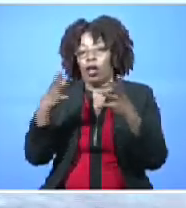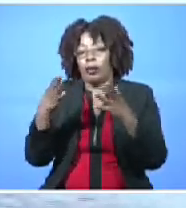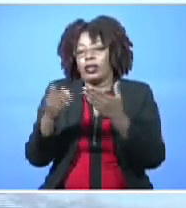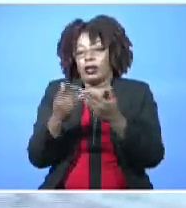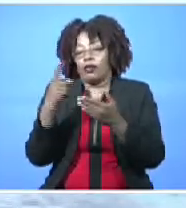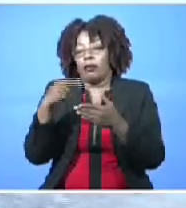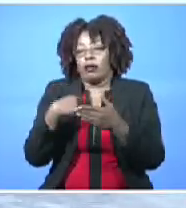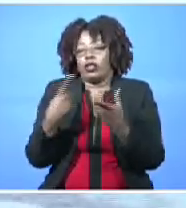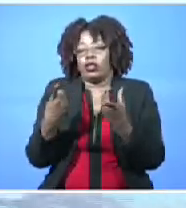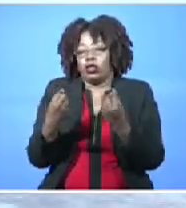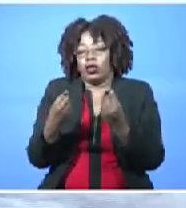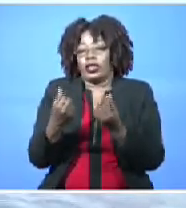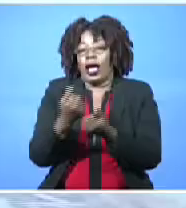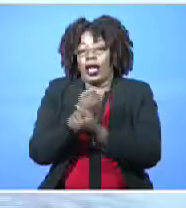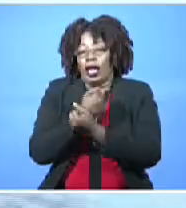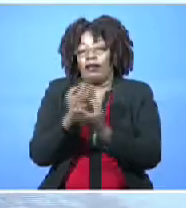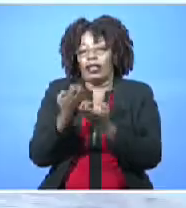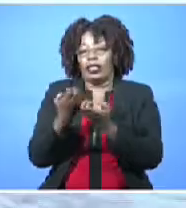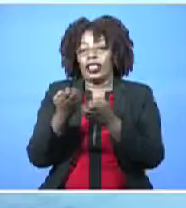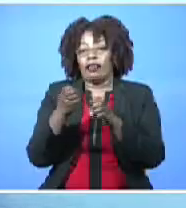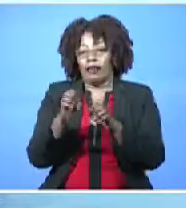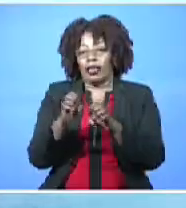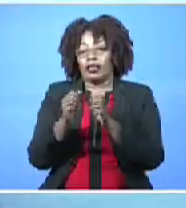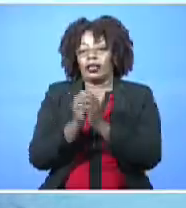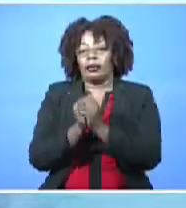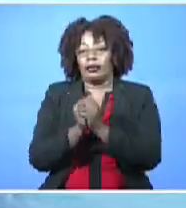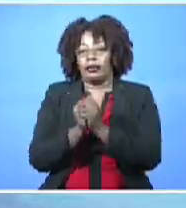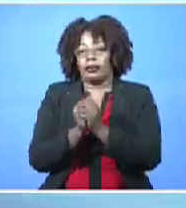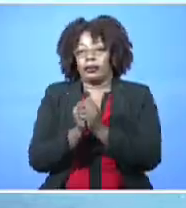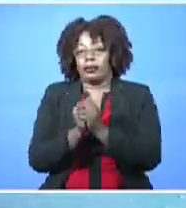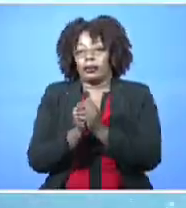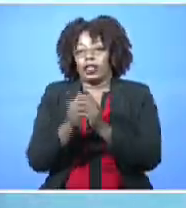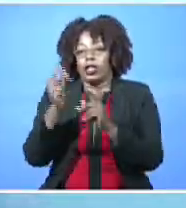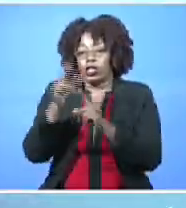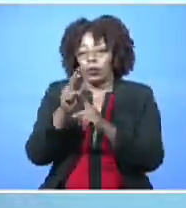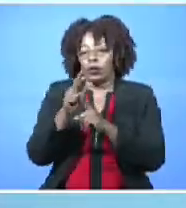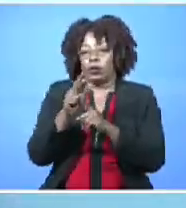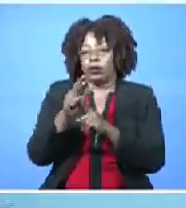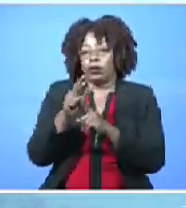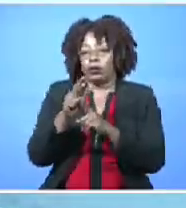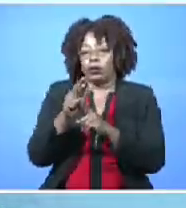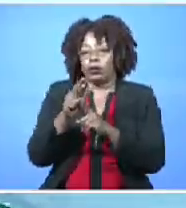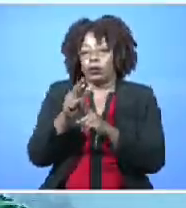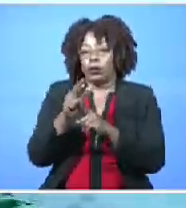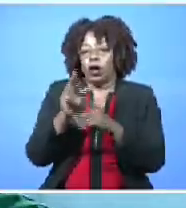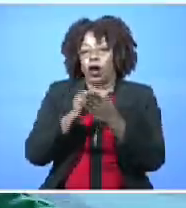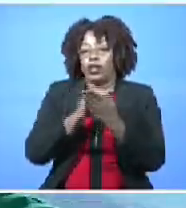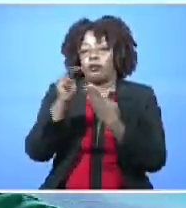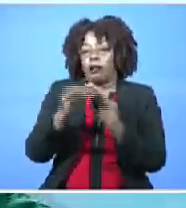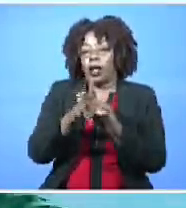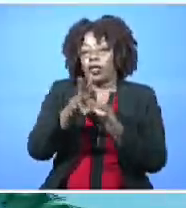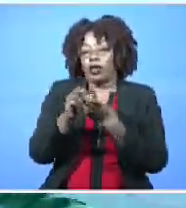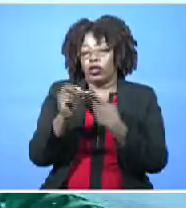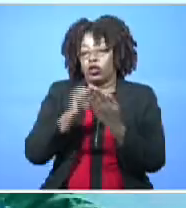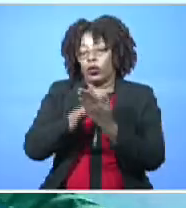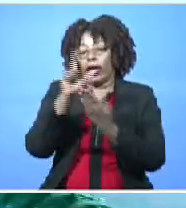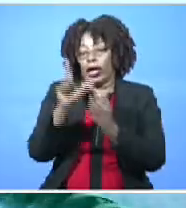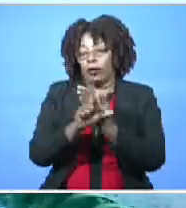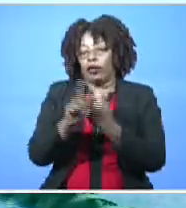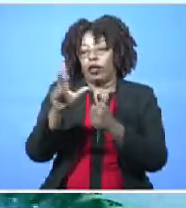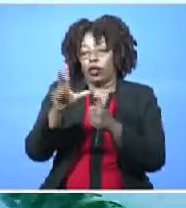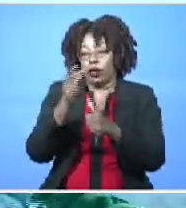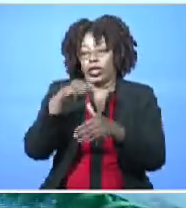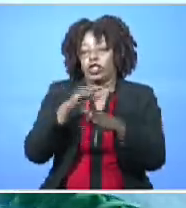do because I like the events like that. I like distance races. The Carifta Swimming Championships will be held March 30th through April 3rd in